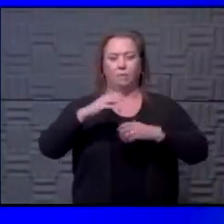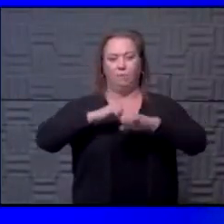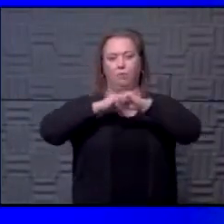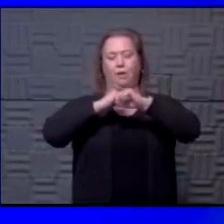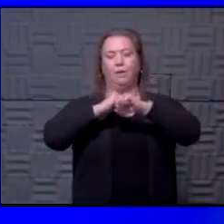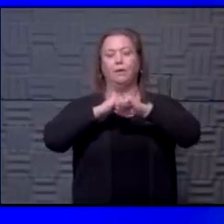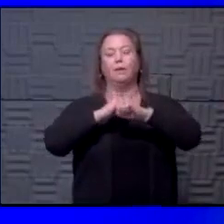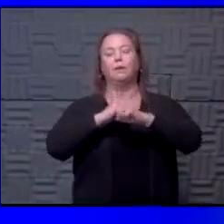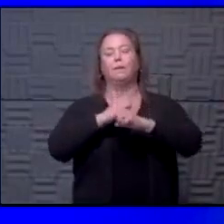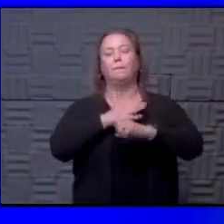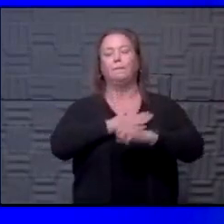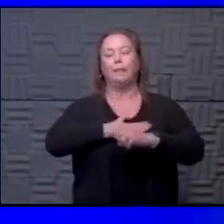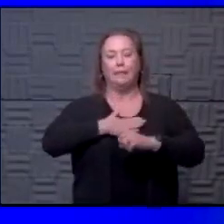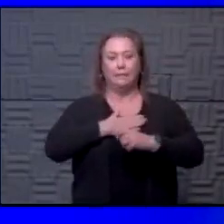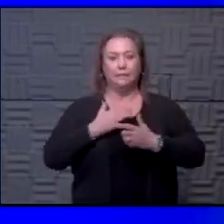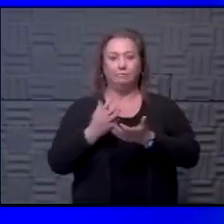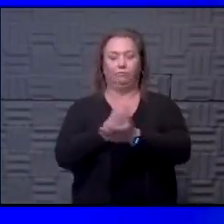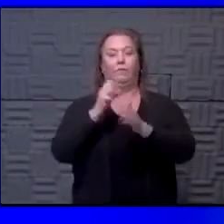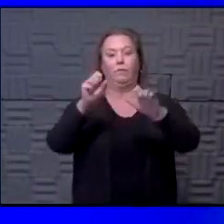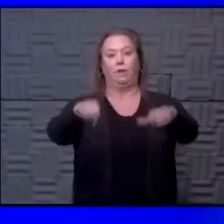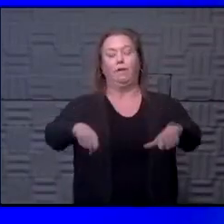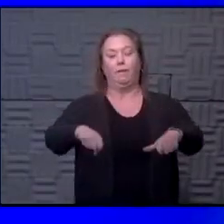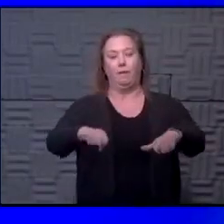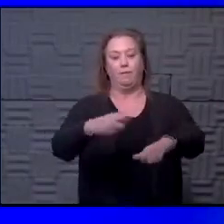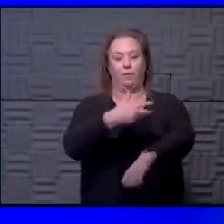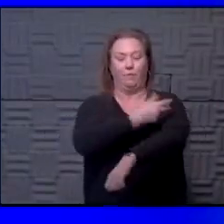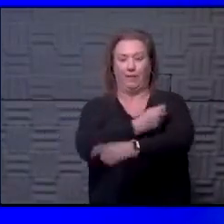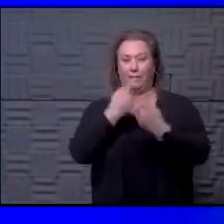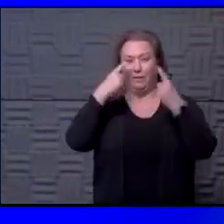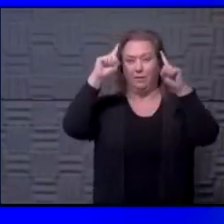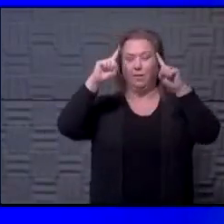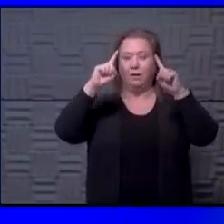please go get them, because as far as vaccine efficacy